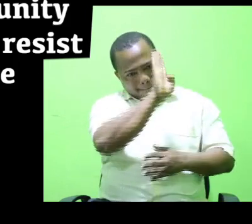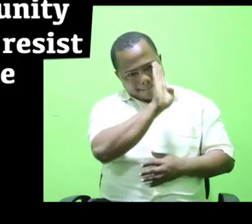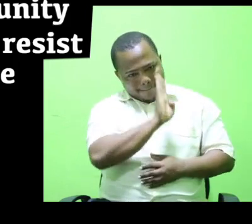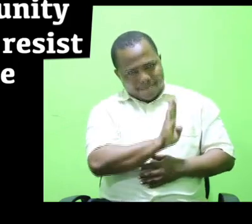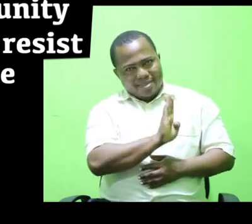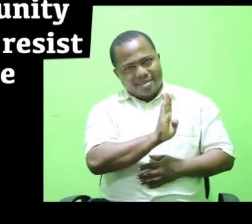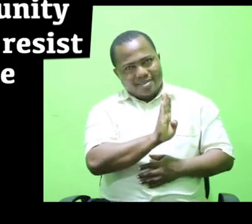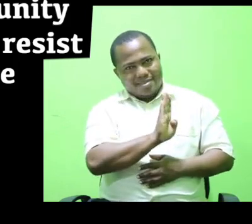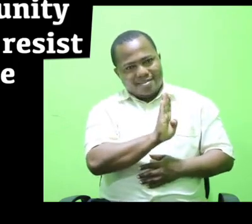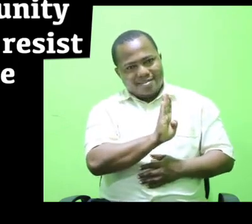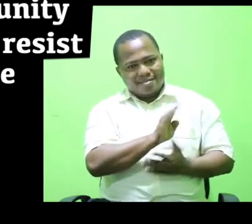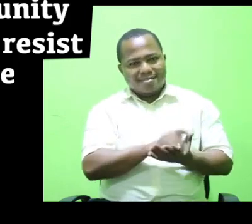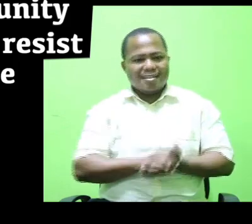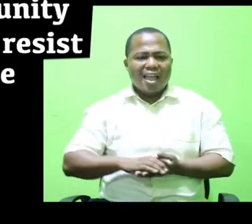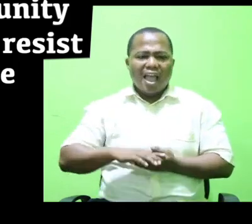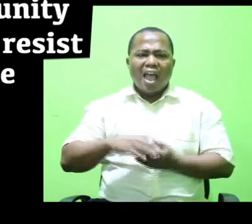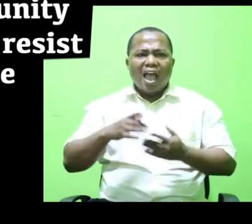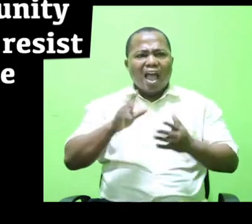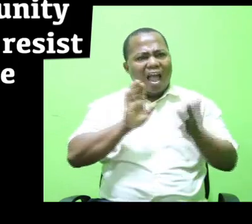Antibodies.